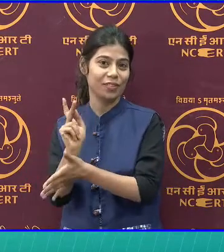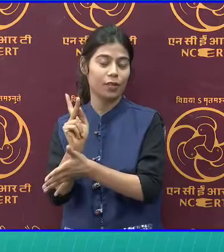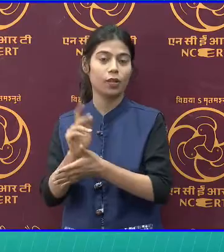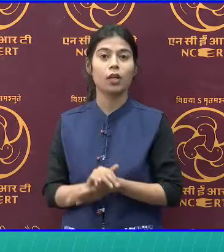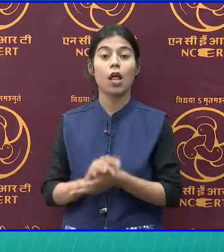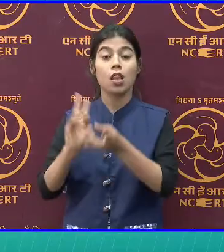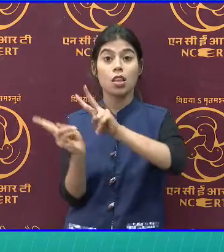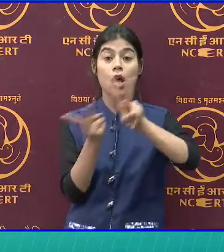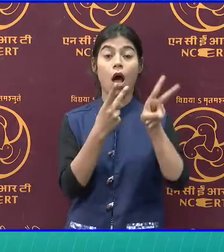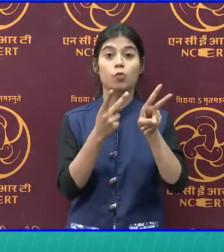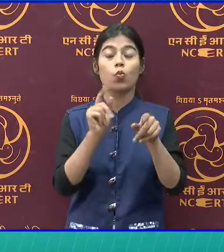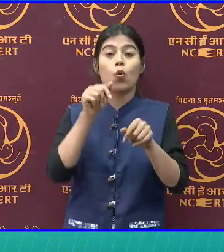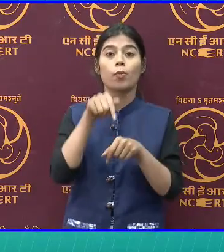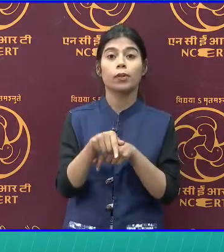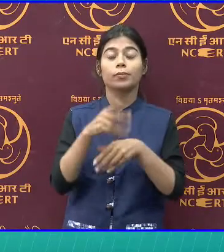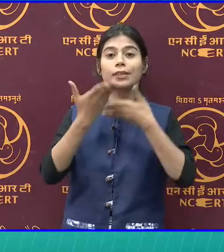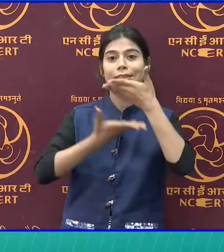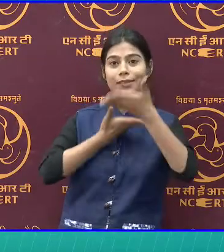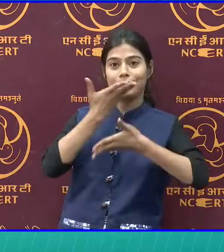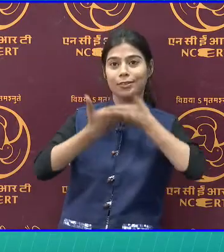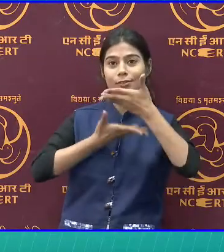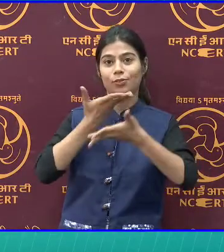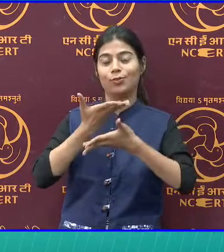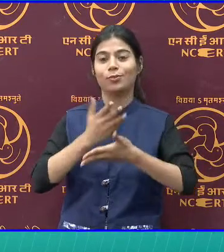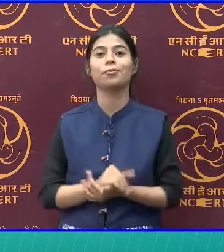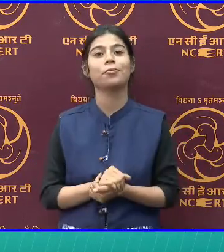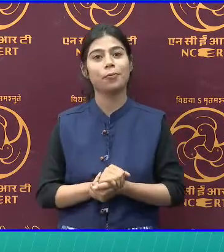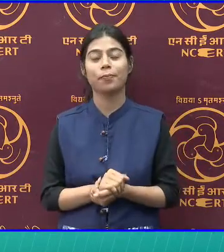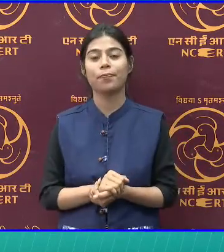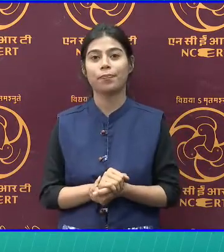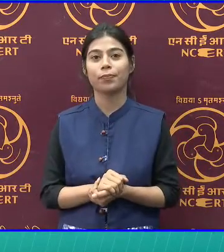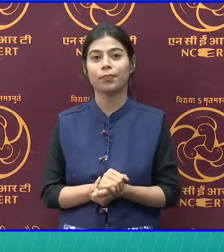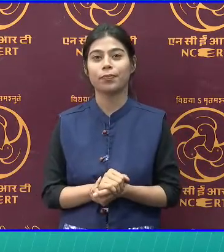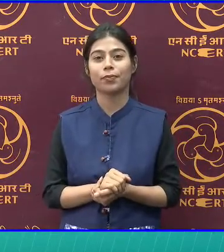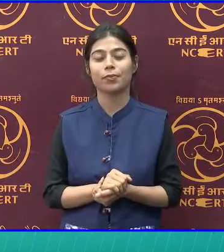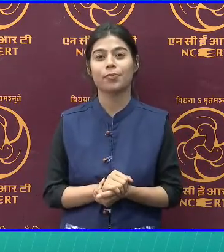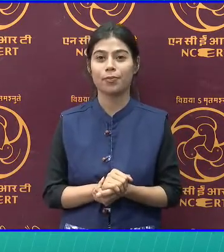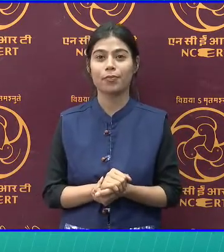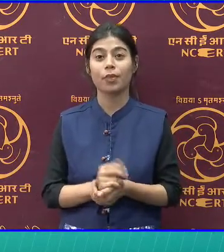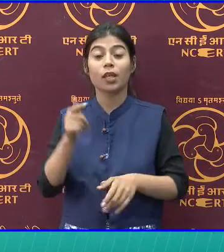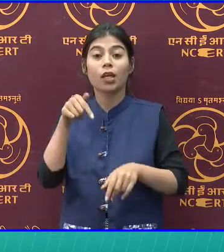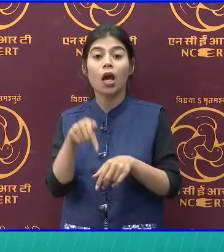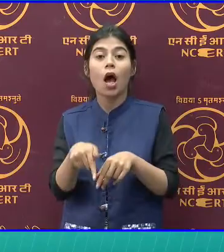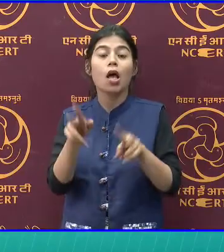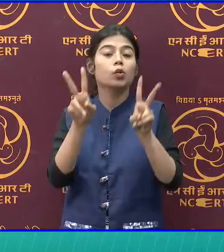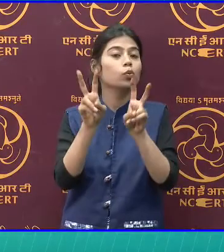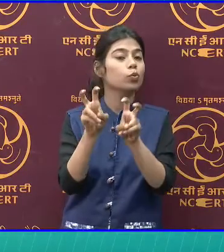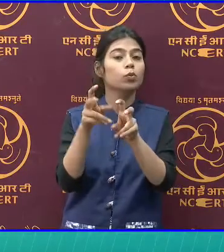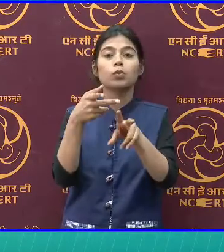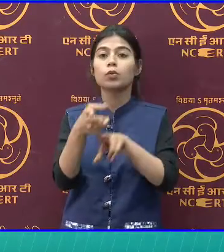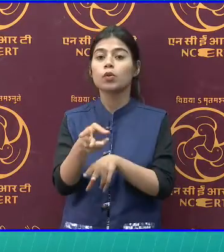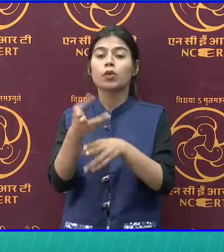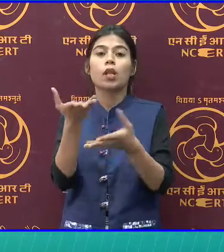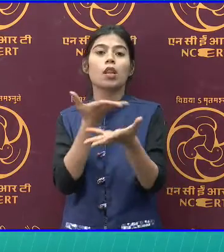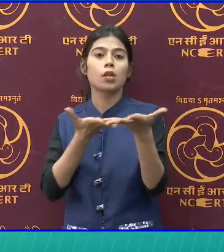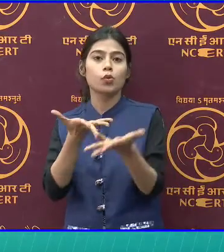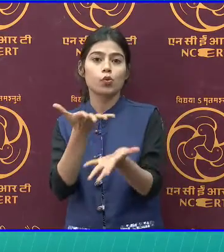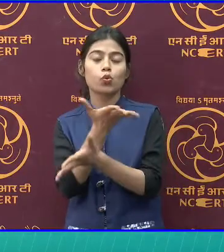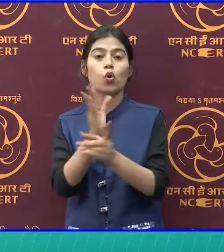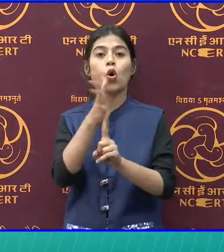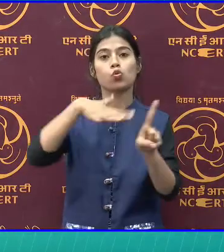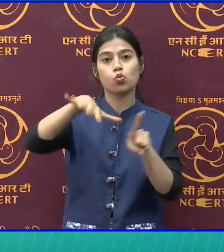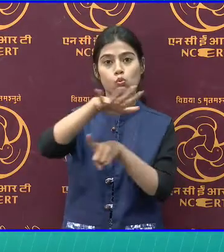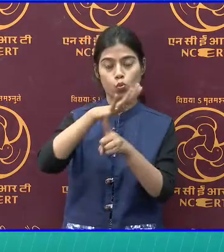Teaching class 6, and today in the final session for class 6 we will discuss social